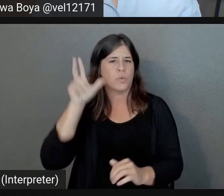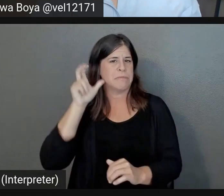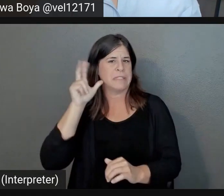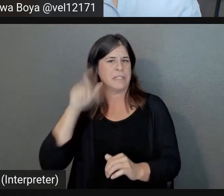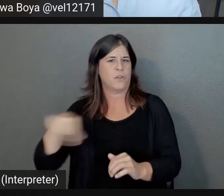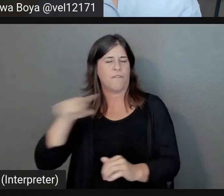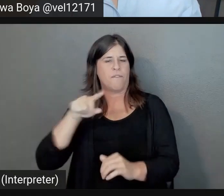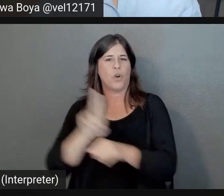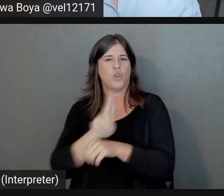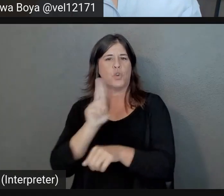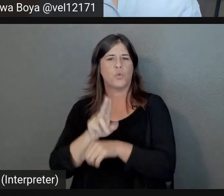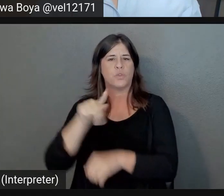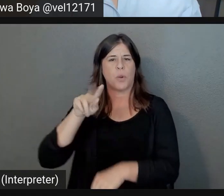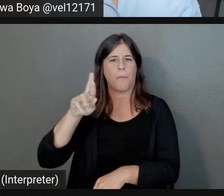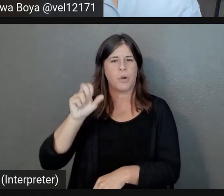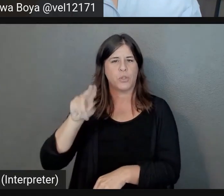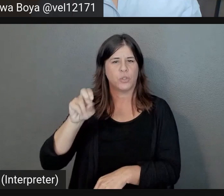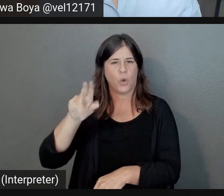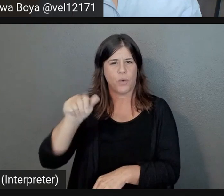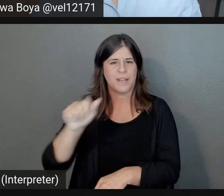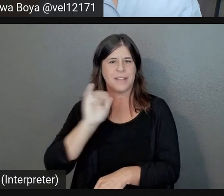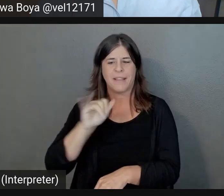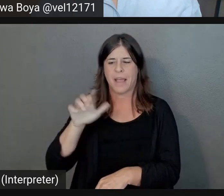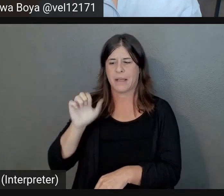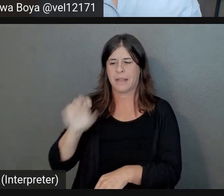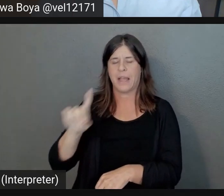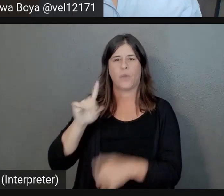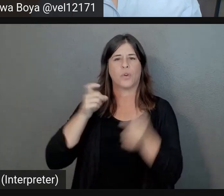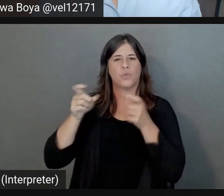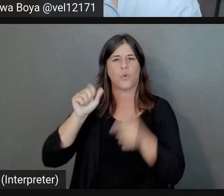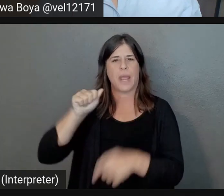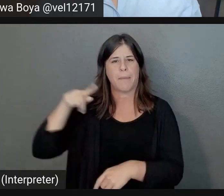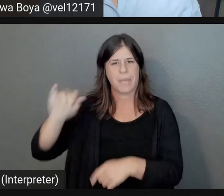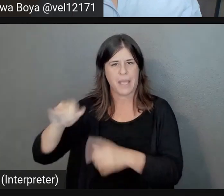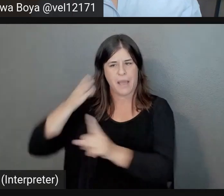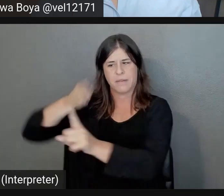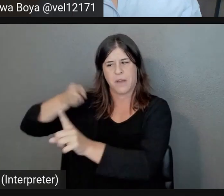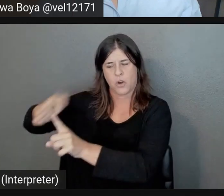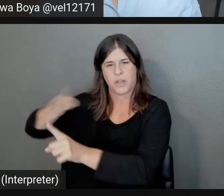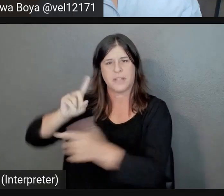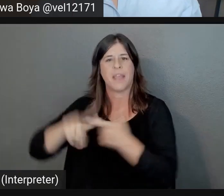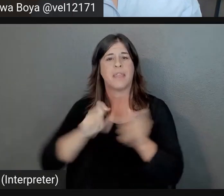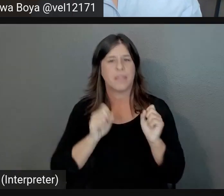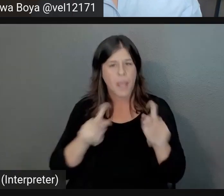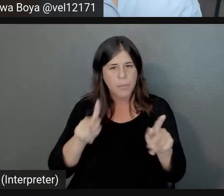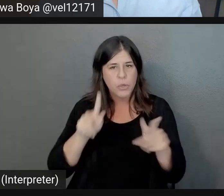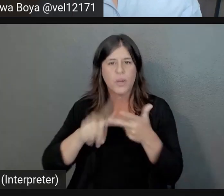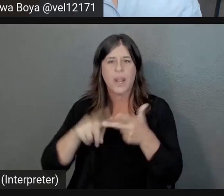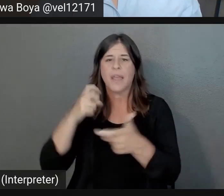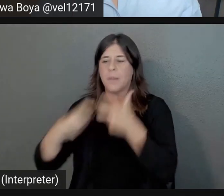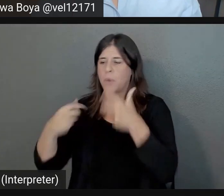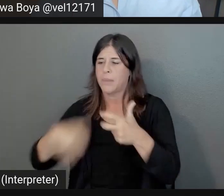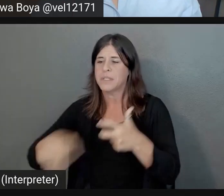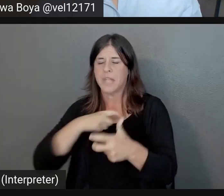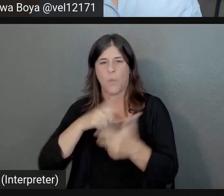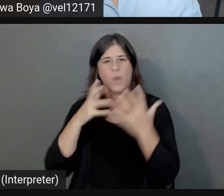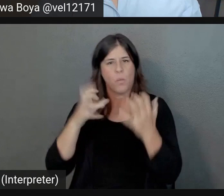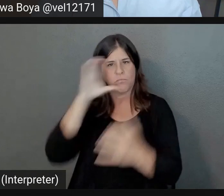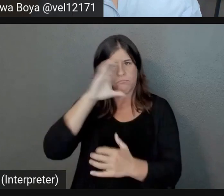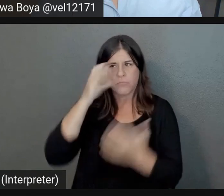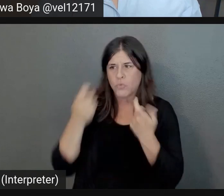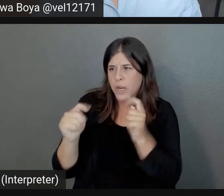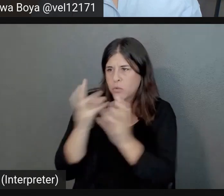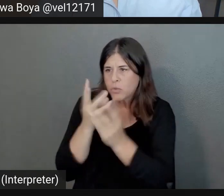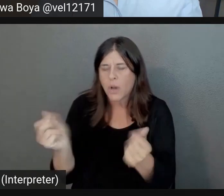user personas that Cloud Control API targets, and then the opportunities and the problems that we sought to solve using